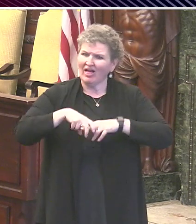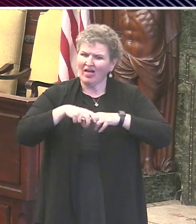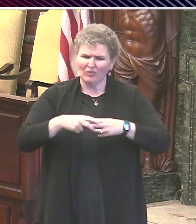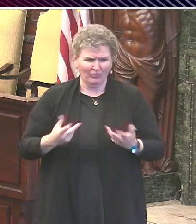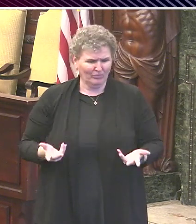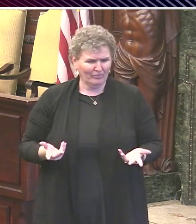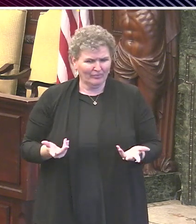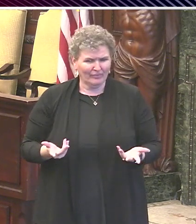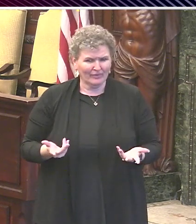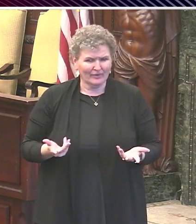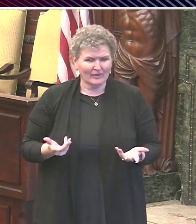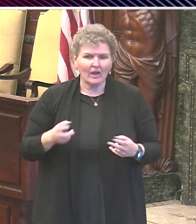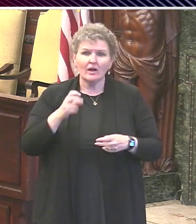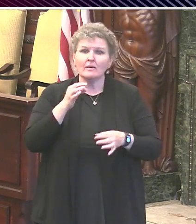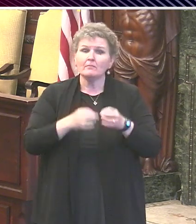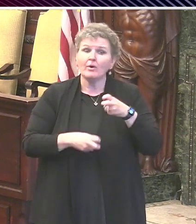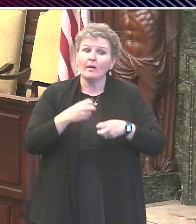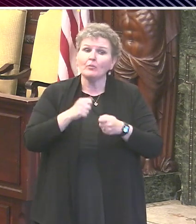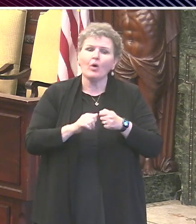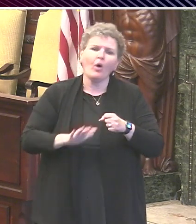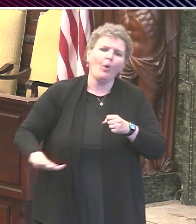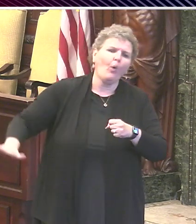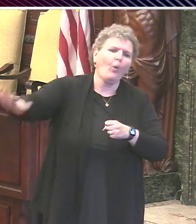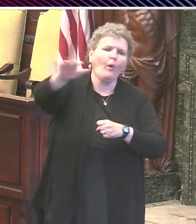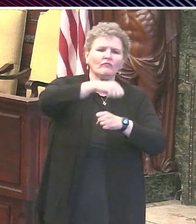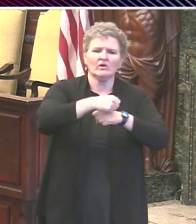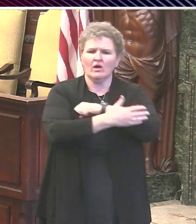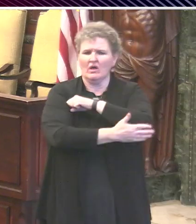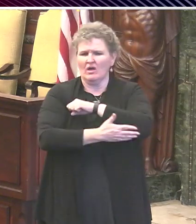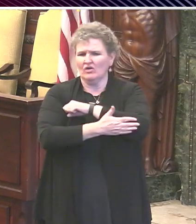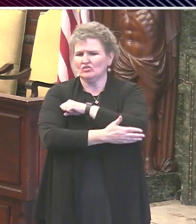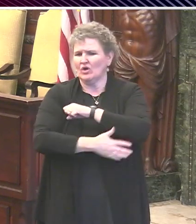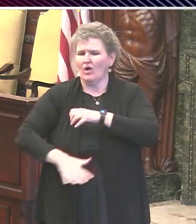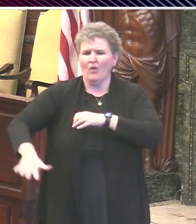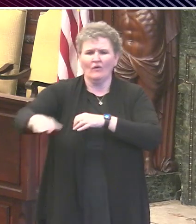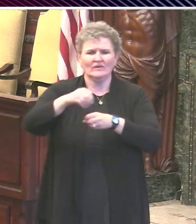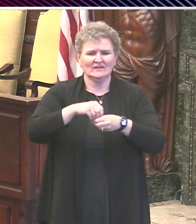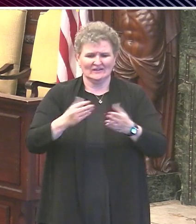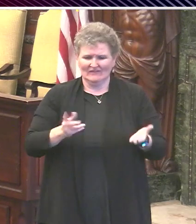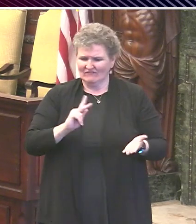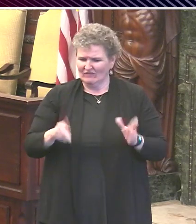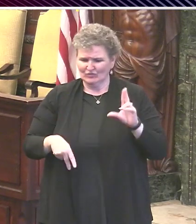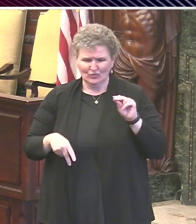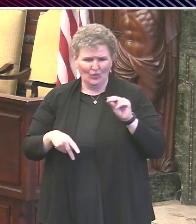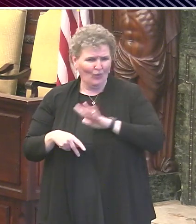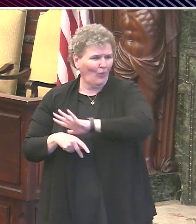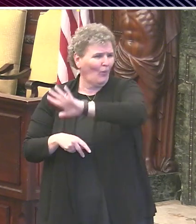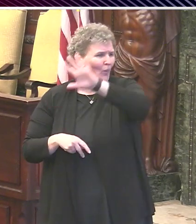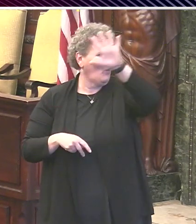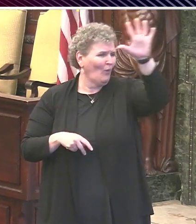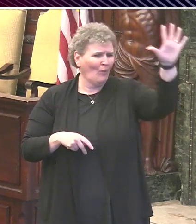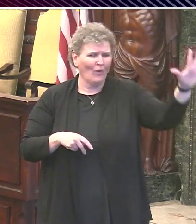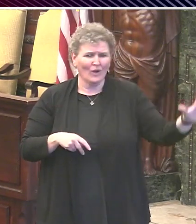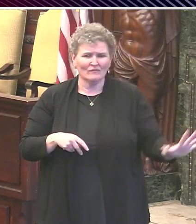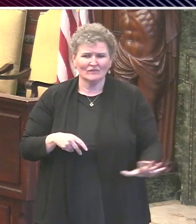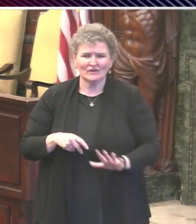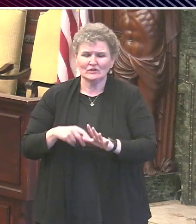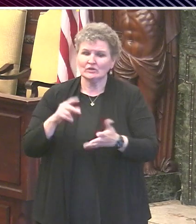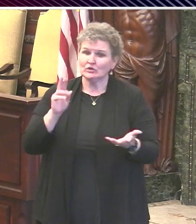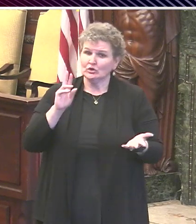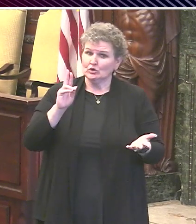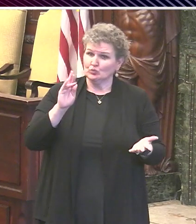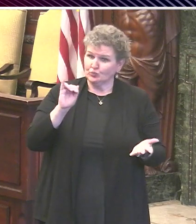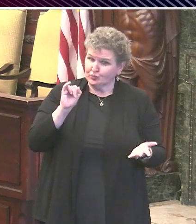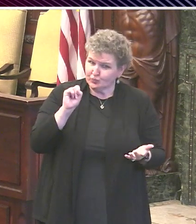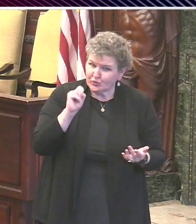problem, not just a Philadelphia problem. We're going to do what we can about it, but at least want to let people know that this exists and that they have to address it